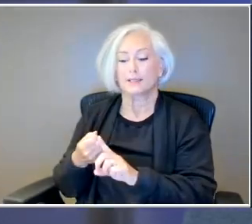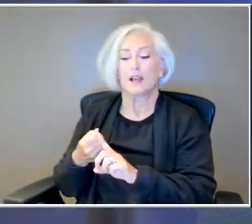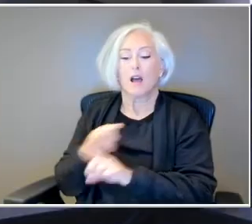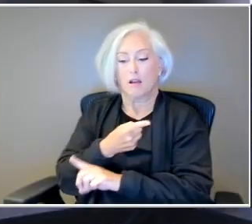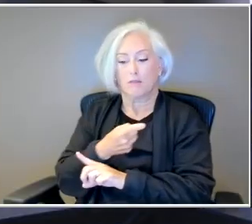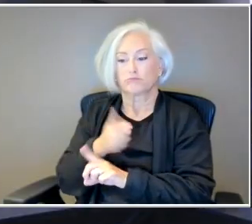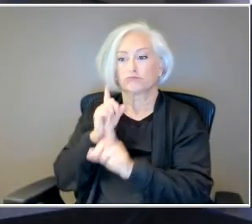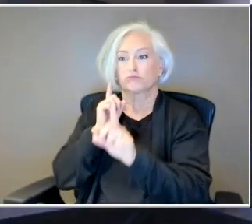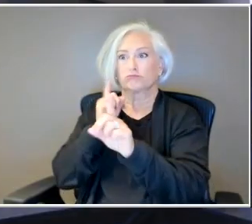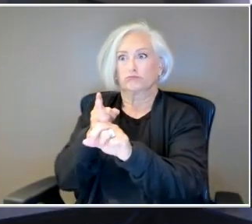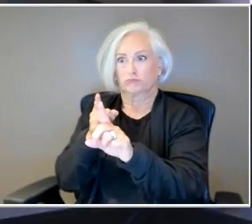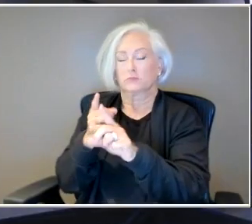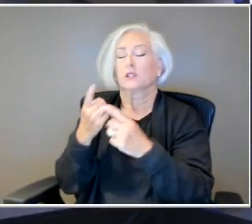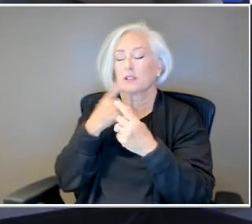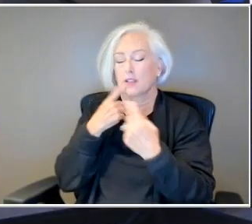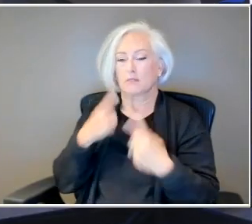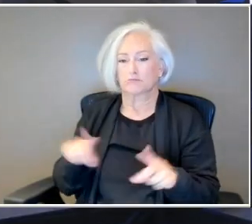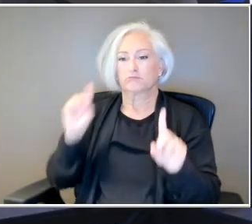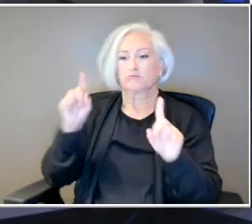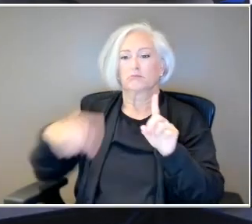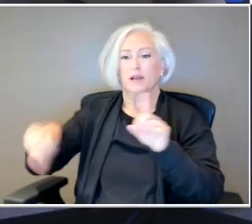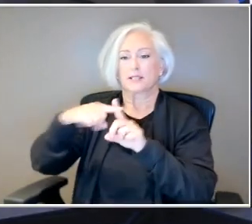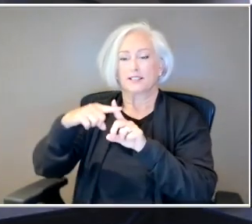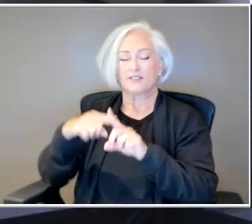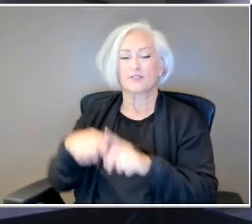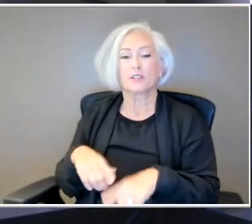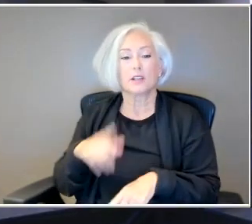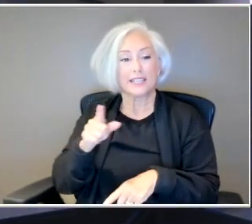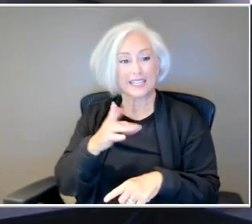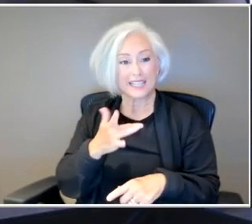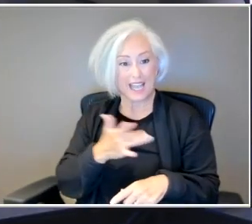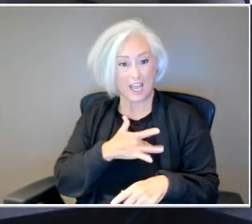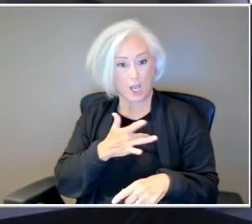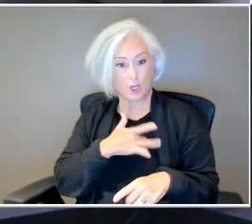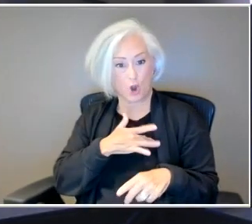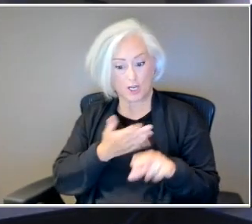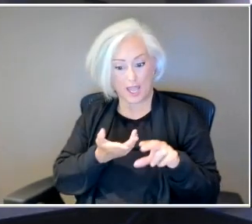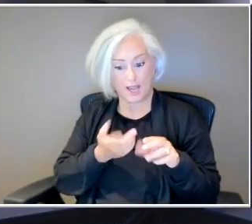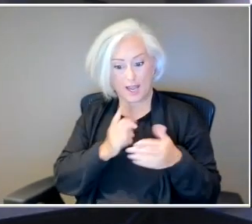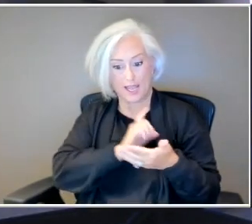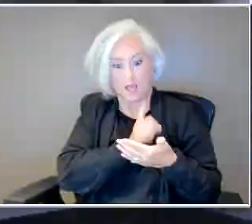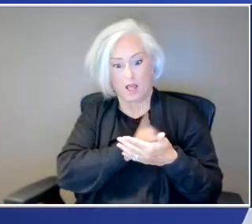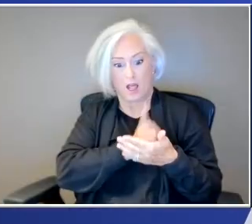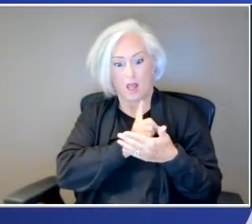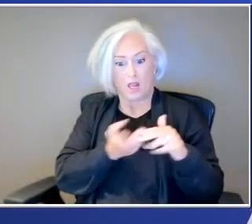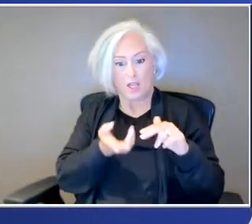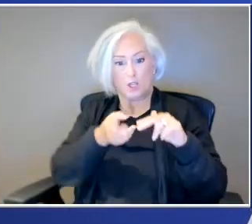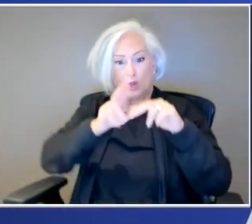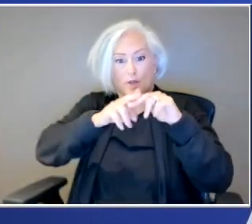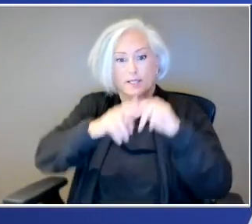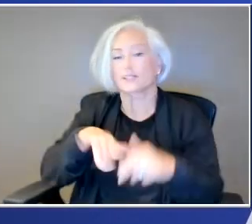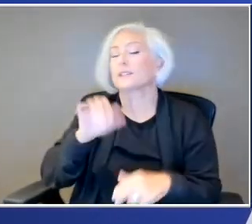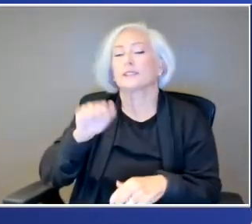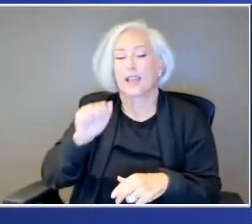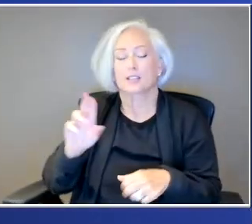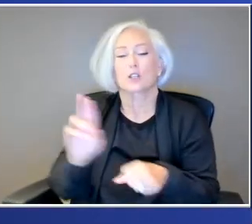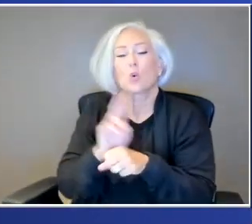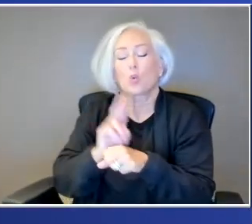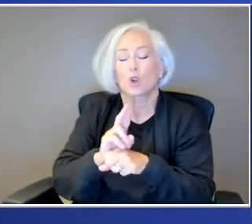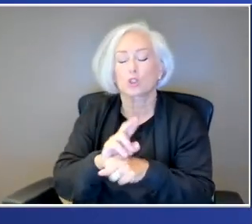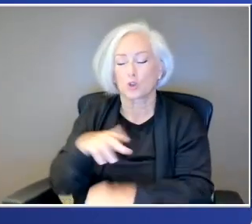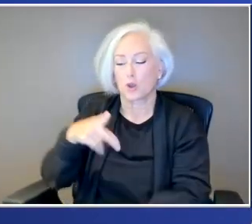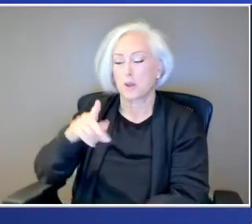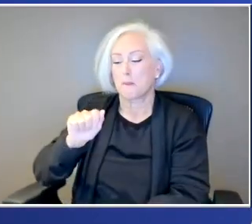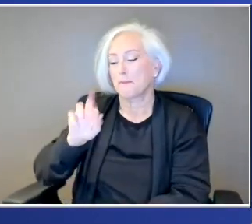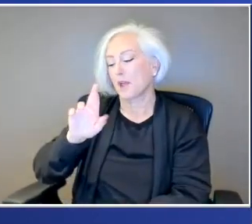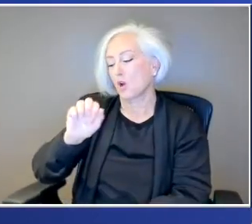Dr. Finkel, it can increase your heart rate? Is that what I understand? Yeah, so it works through the parasympathetic nervous system, a part of your nervous